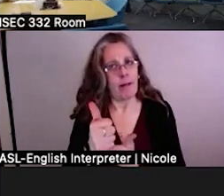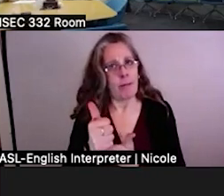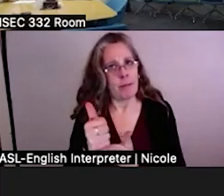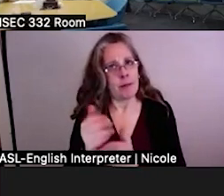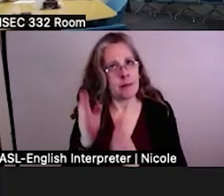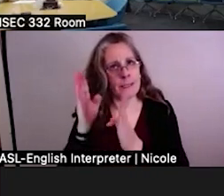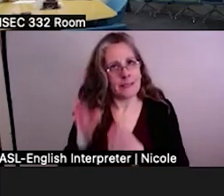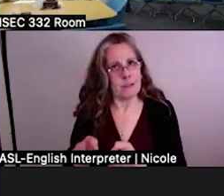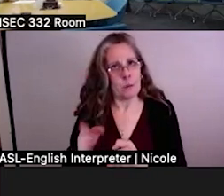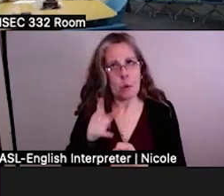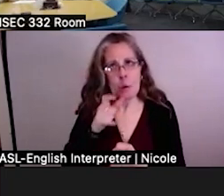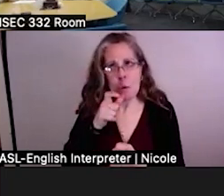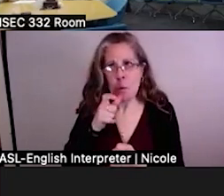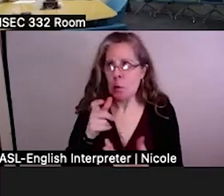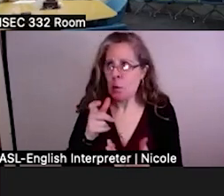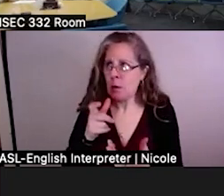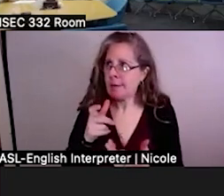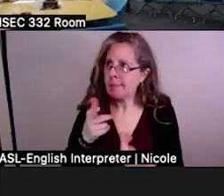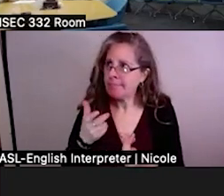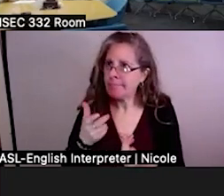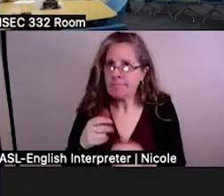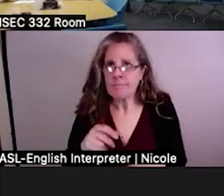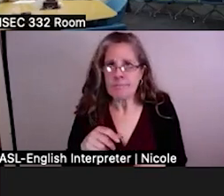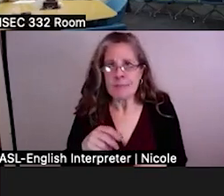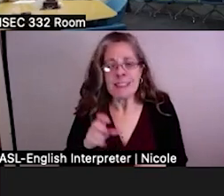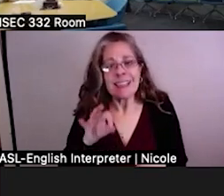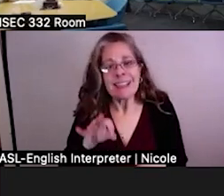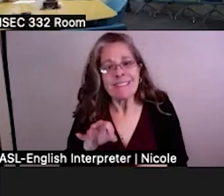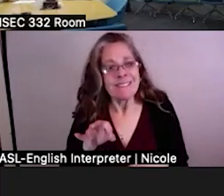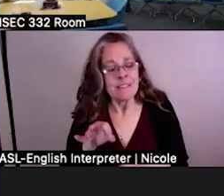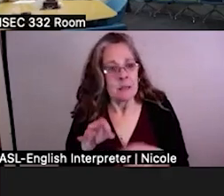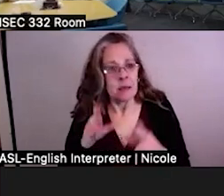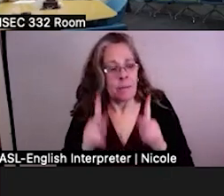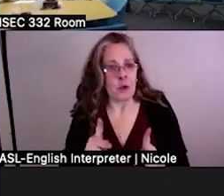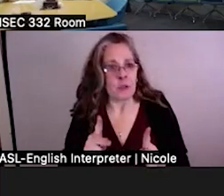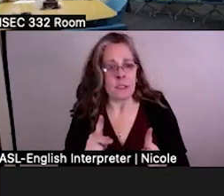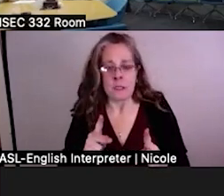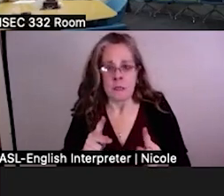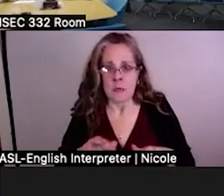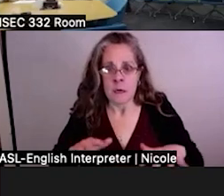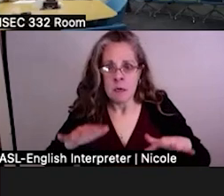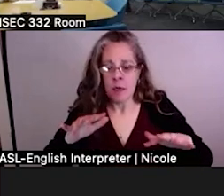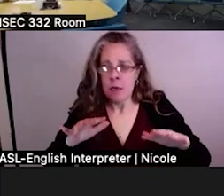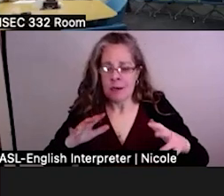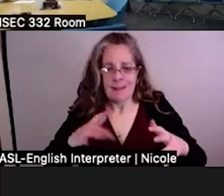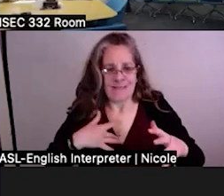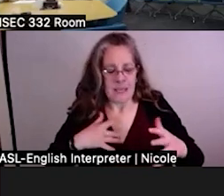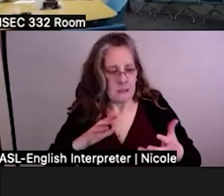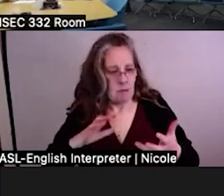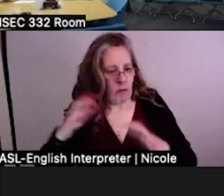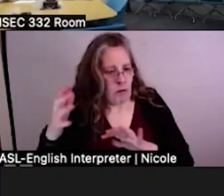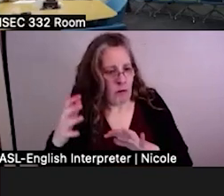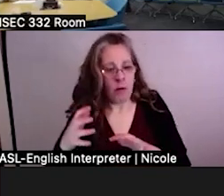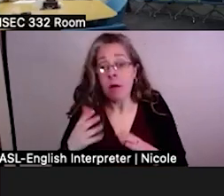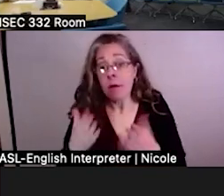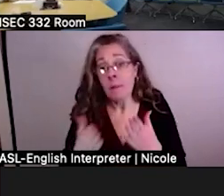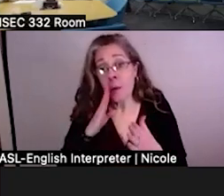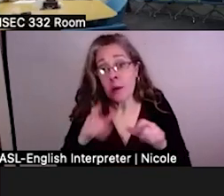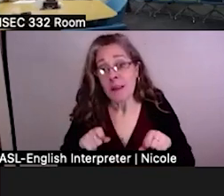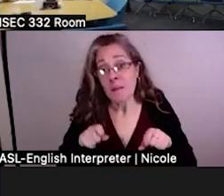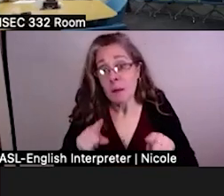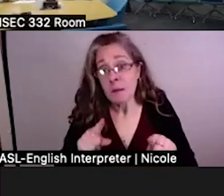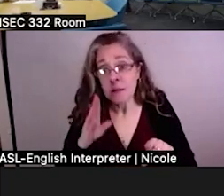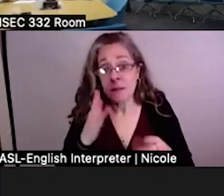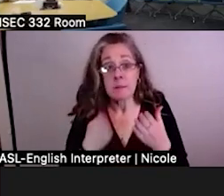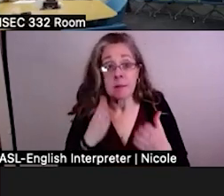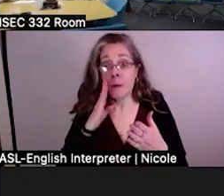things that can hurt themselves or be aggressive to other people because they're not feeling regulated. And ABA professionals are really